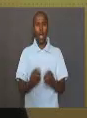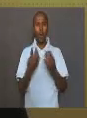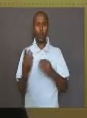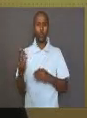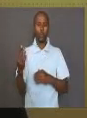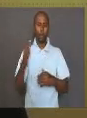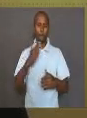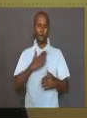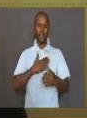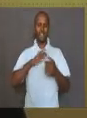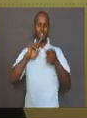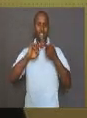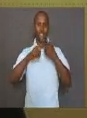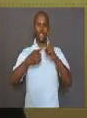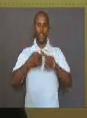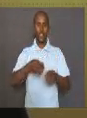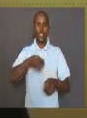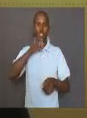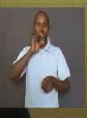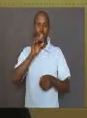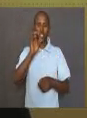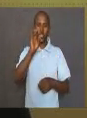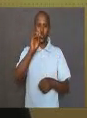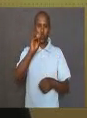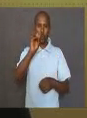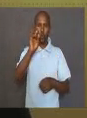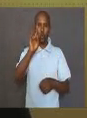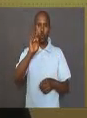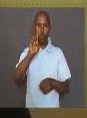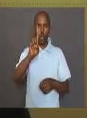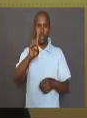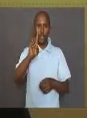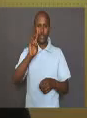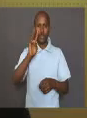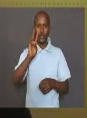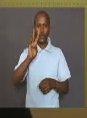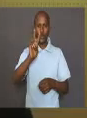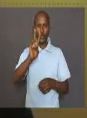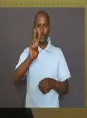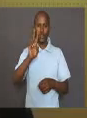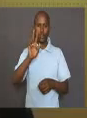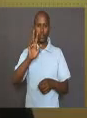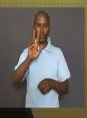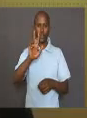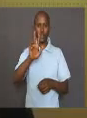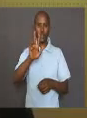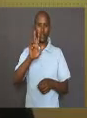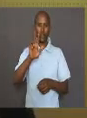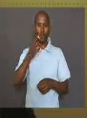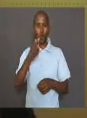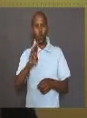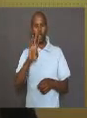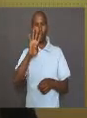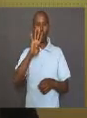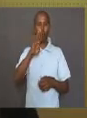my friend drank 0, 1, 2, 3, or